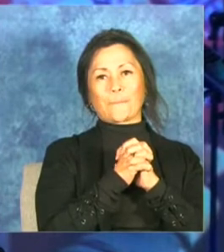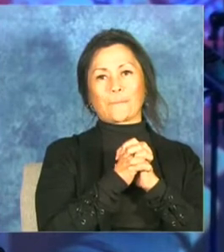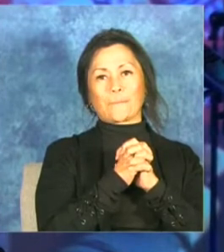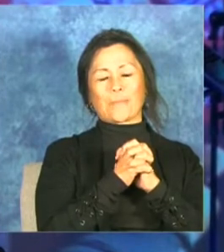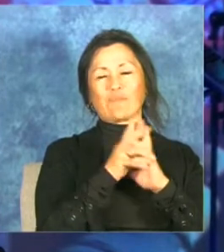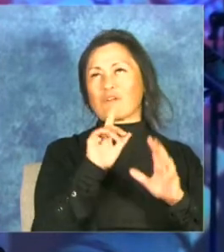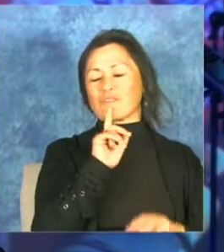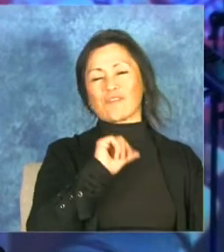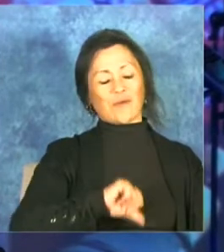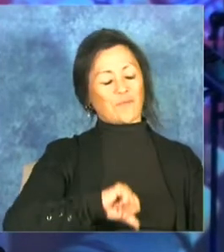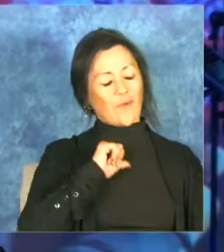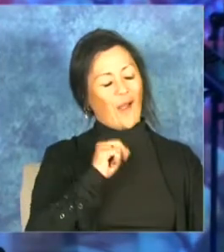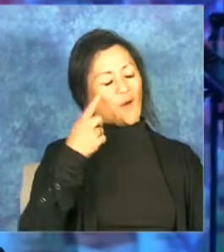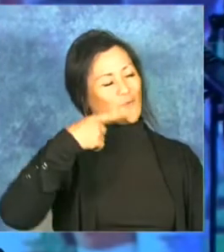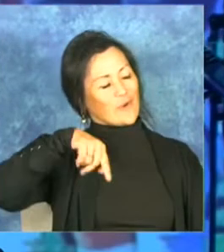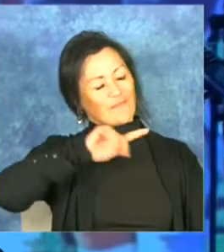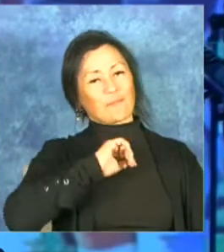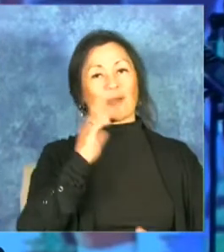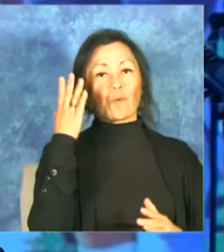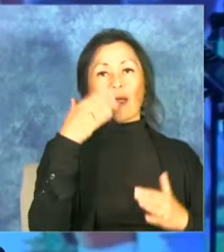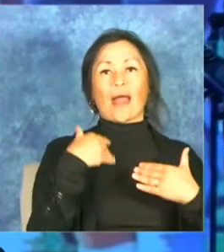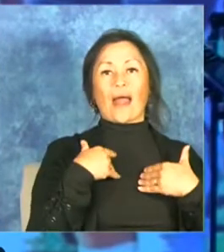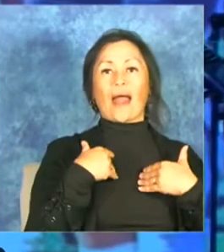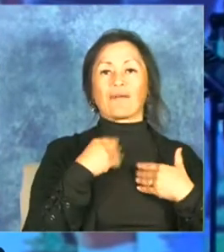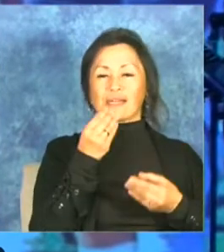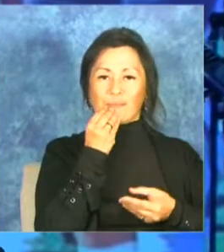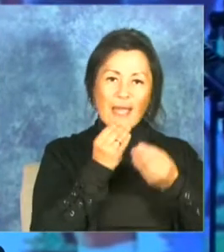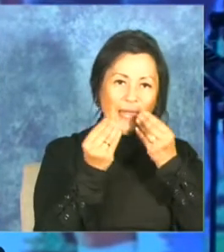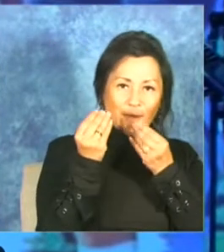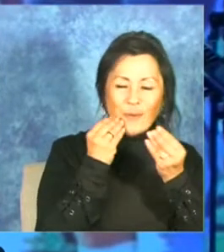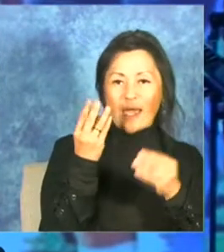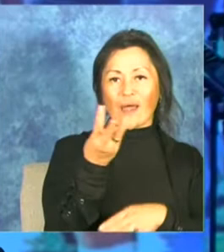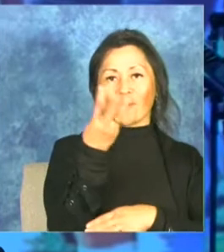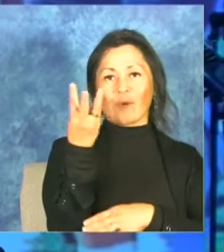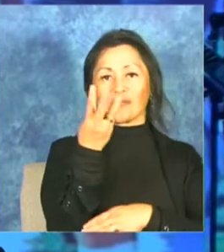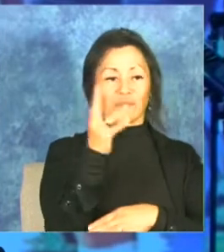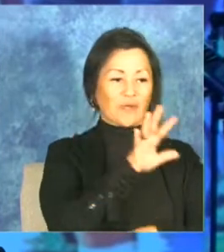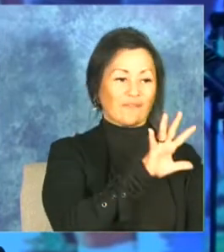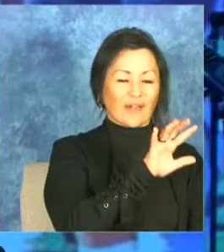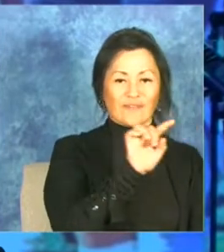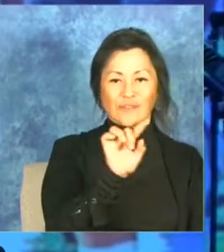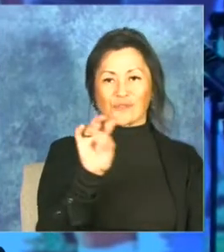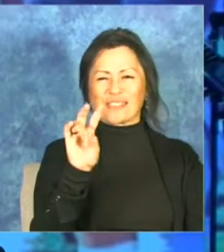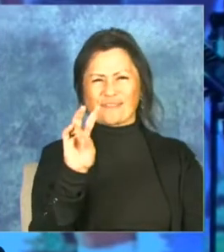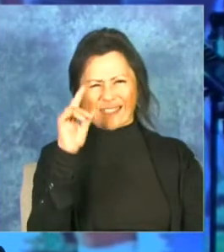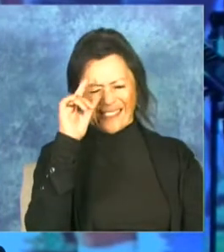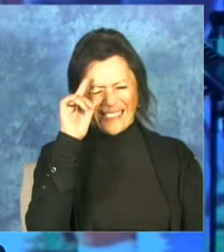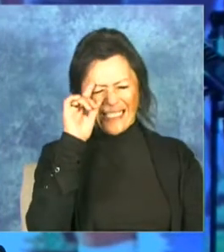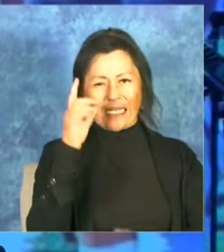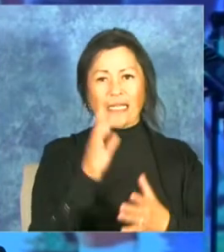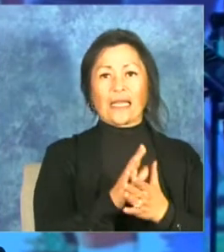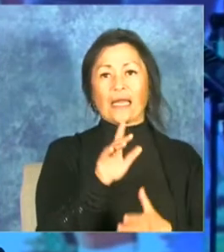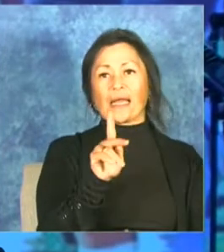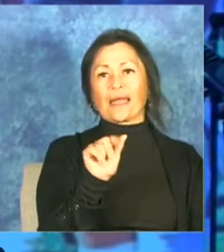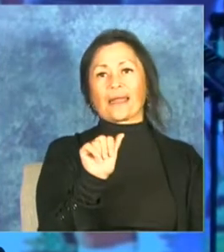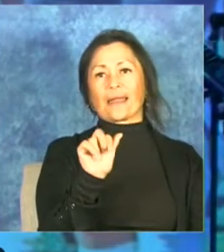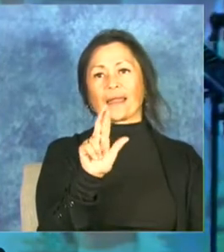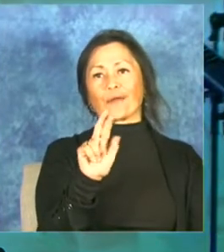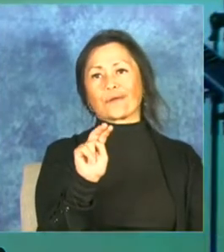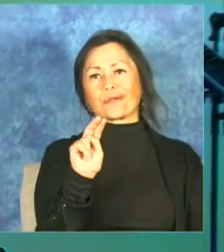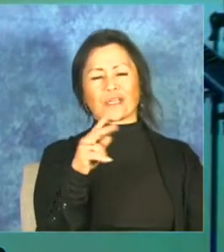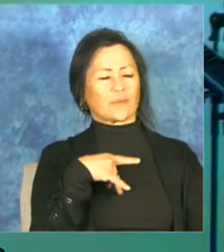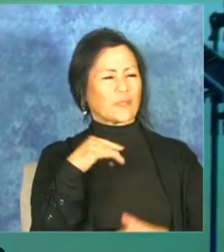We're very proud of them, and there's going to be a banquet for them on Wednesday from 5 to 7, I think. And Karen, if you can send